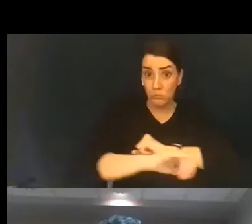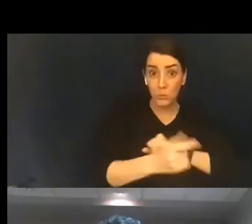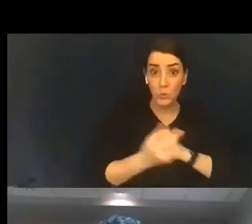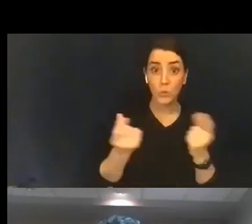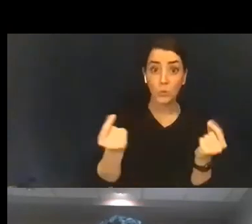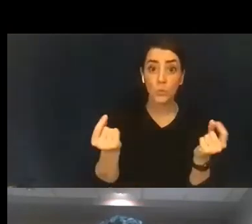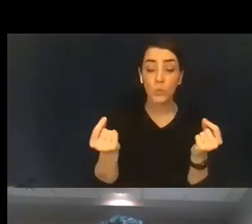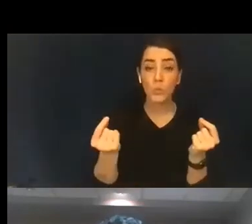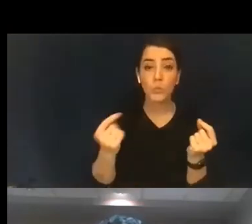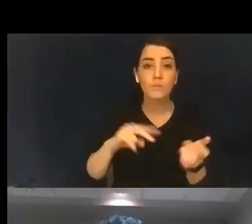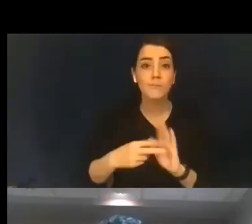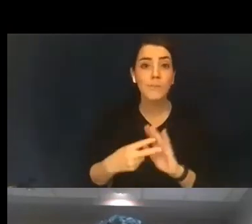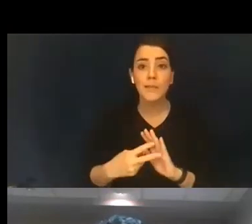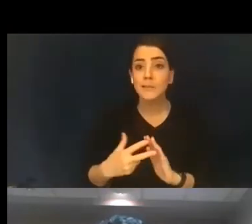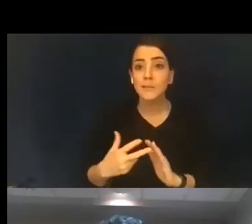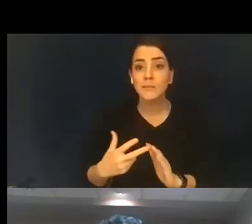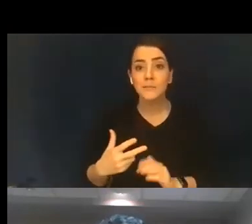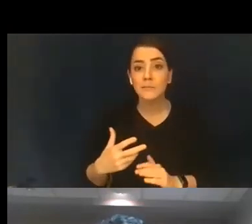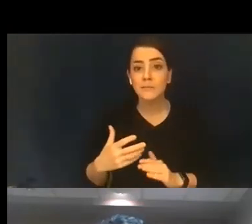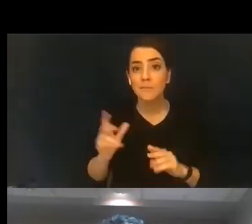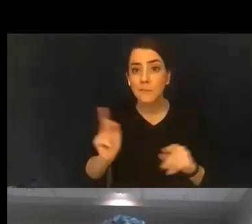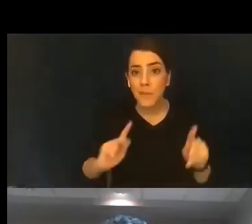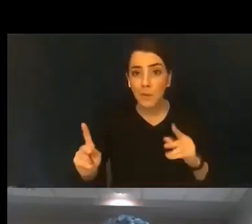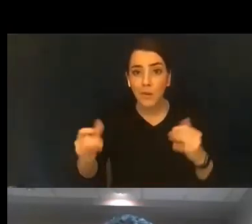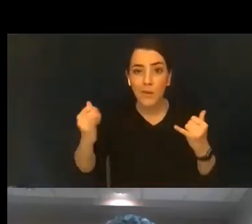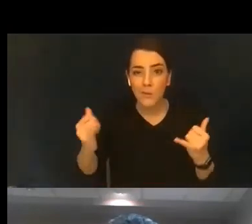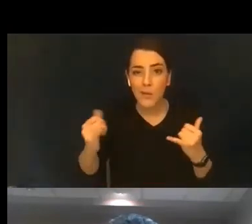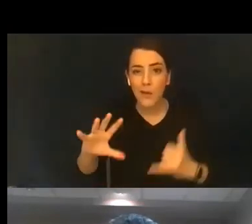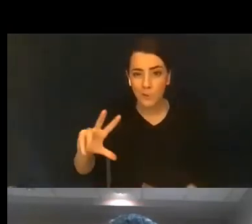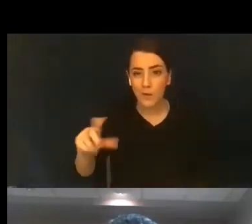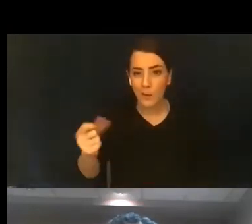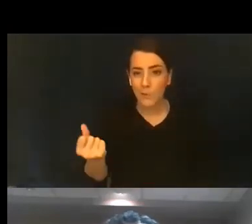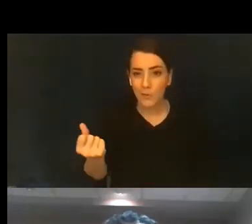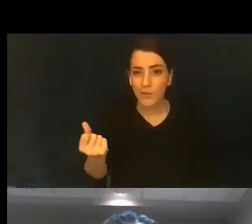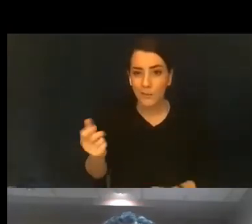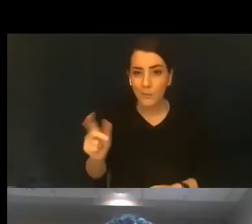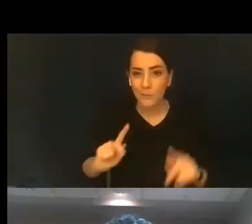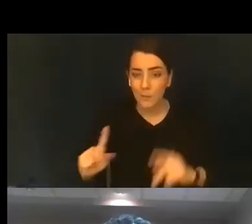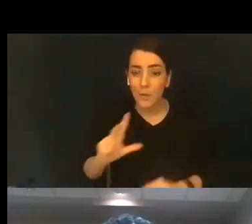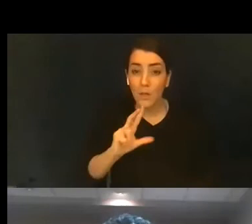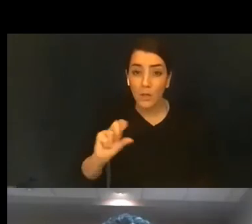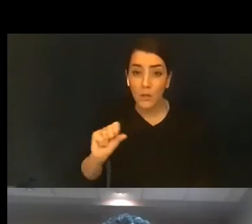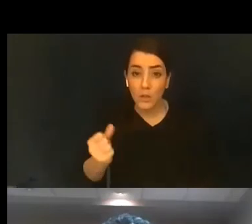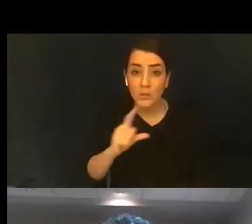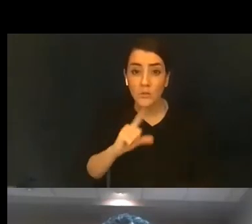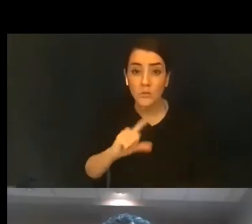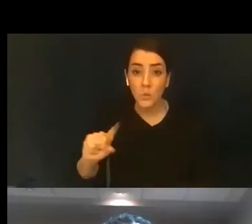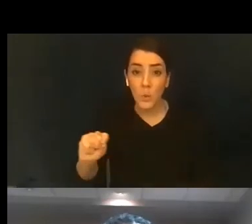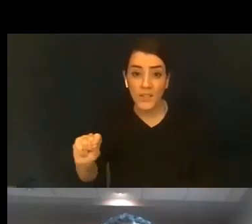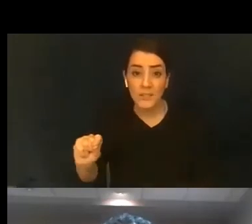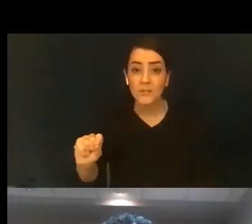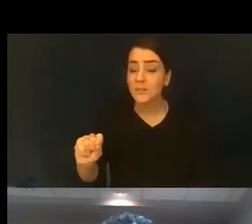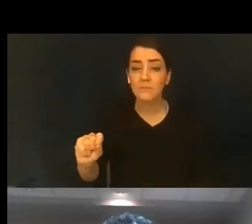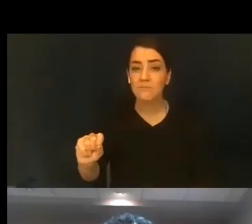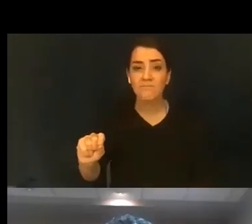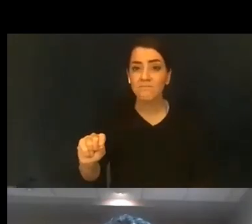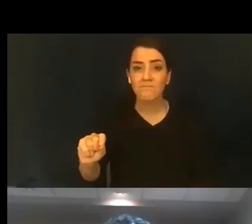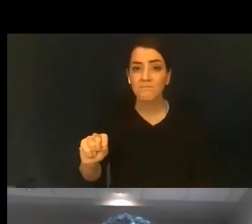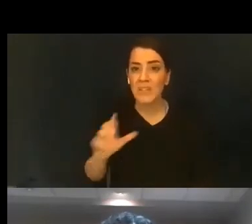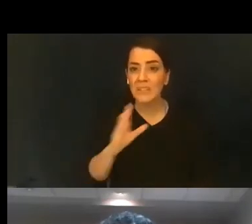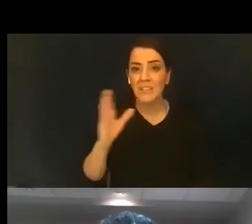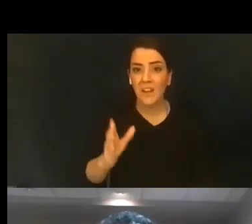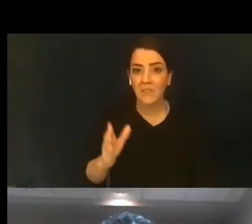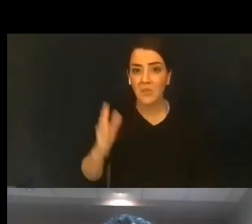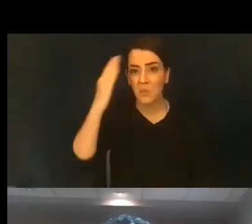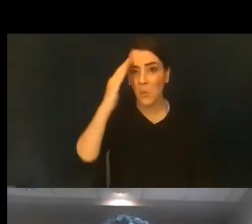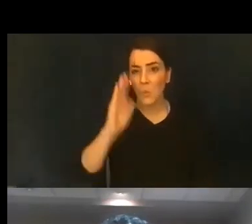group, they will likely never understand why they're here, what